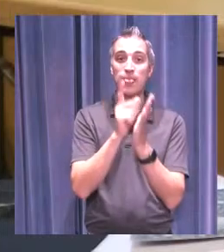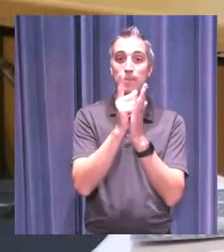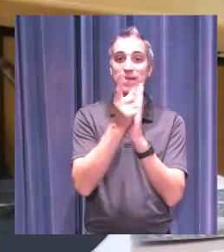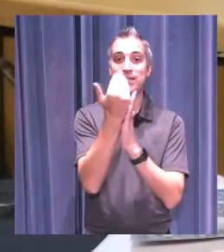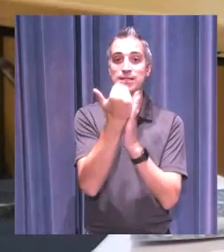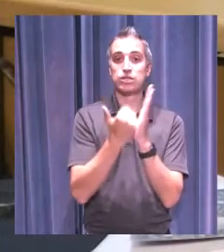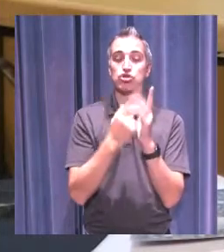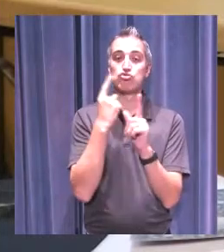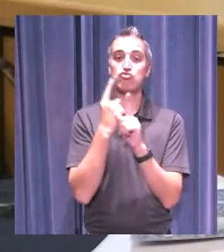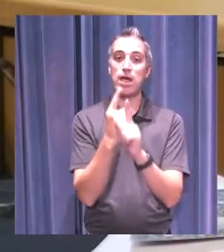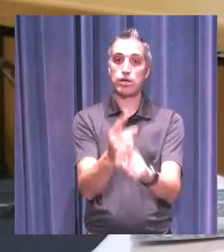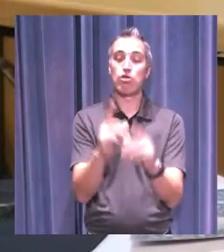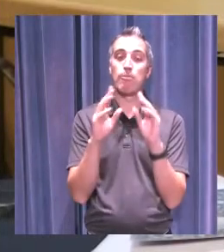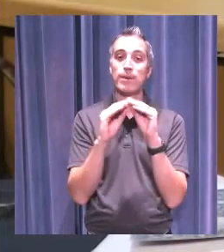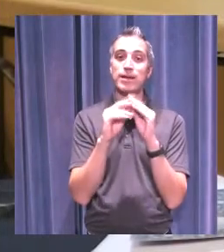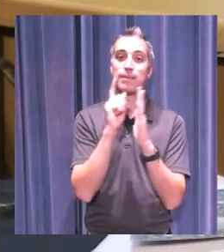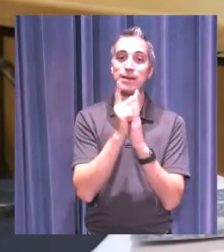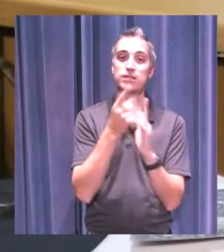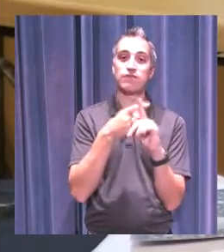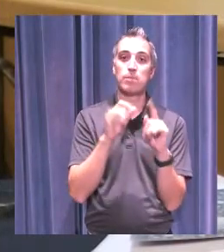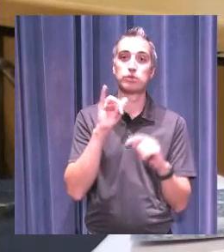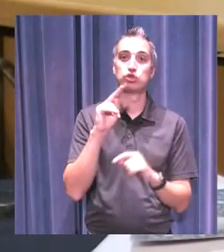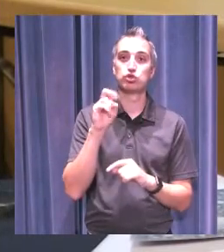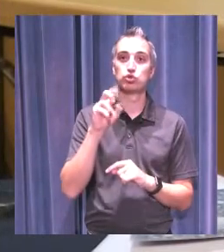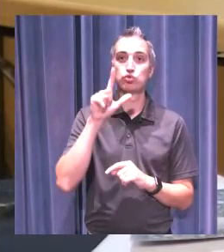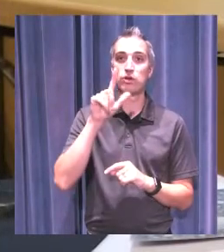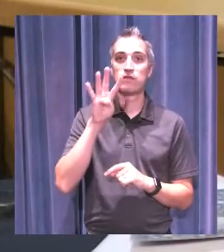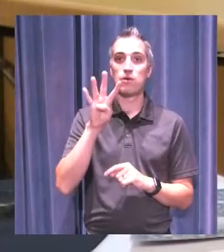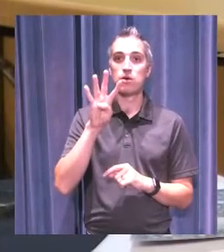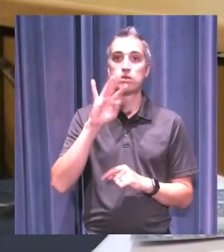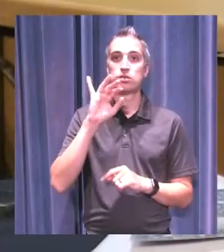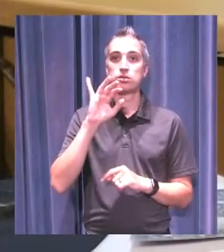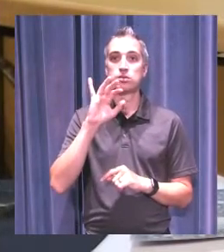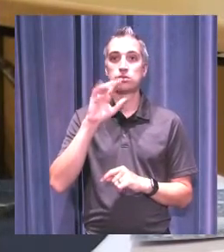of regular meeting minutes of June 24th, 2024.